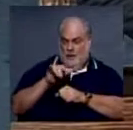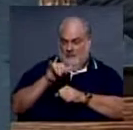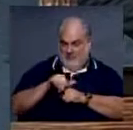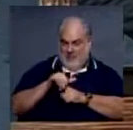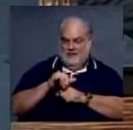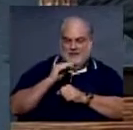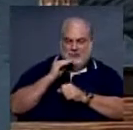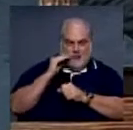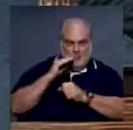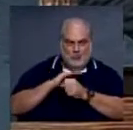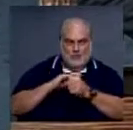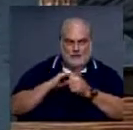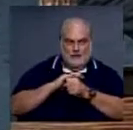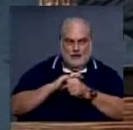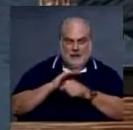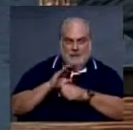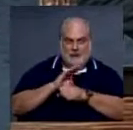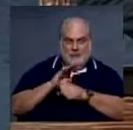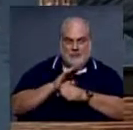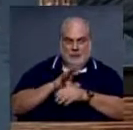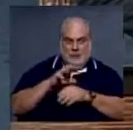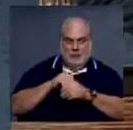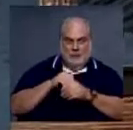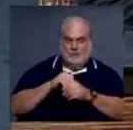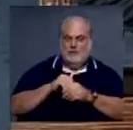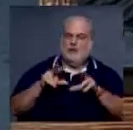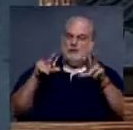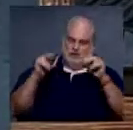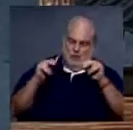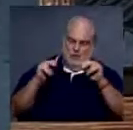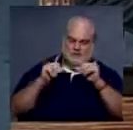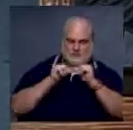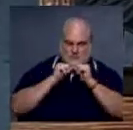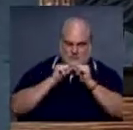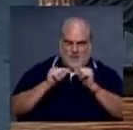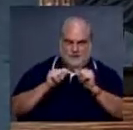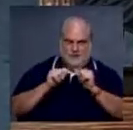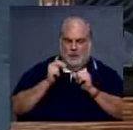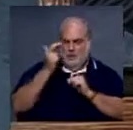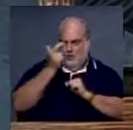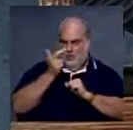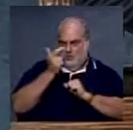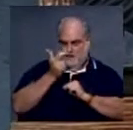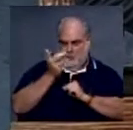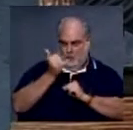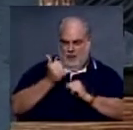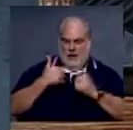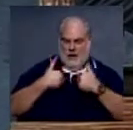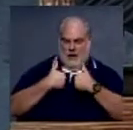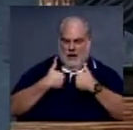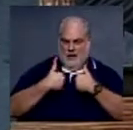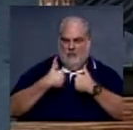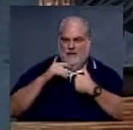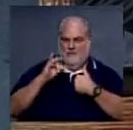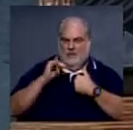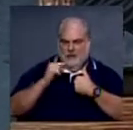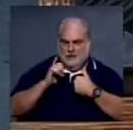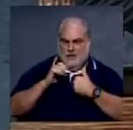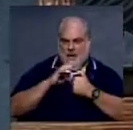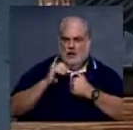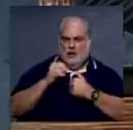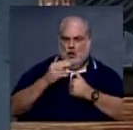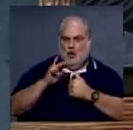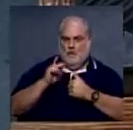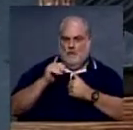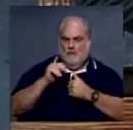that neighborhood, businesses included? No, it's not. There's a reason why Animal Village and the Humane Society